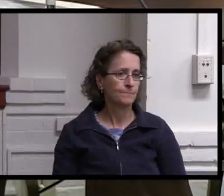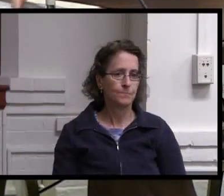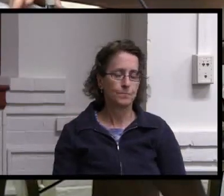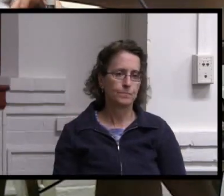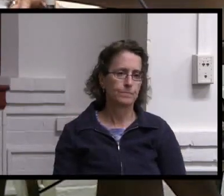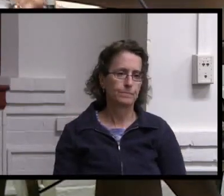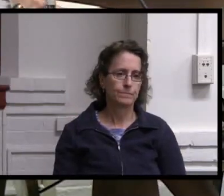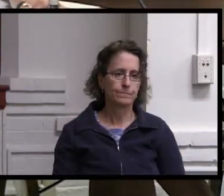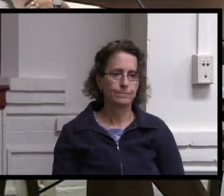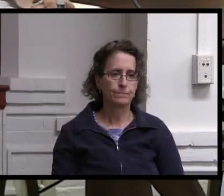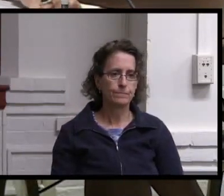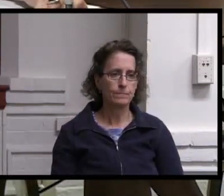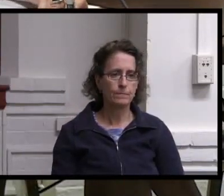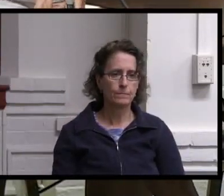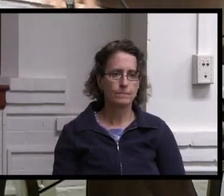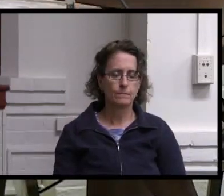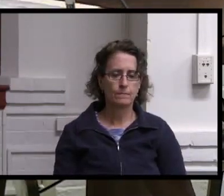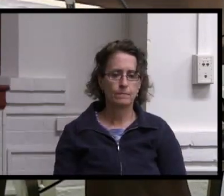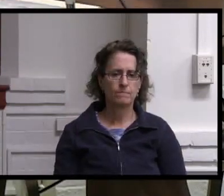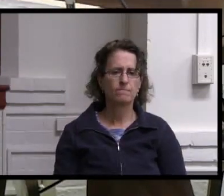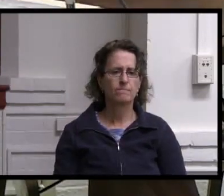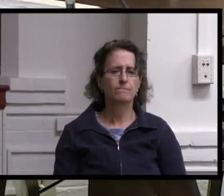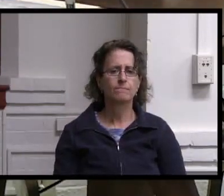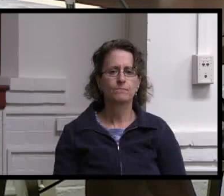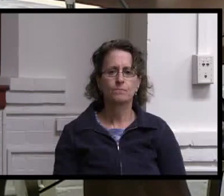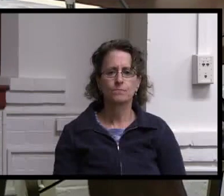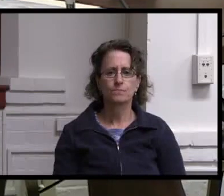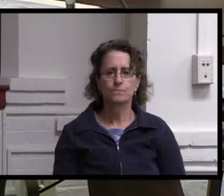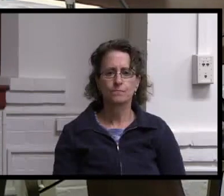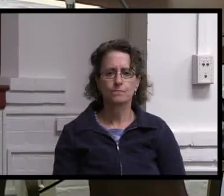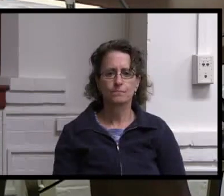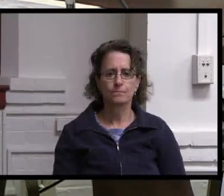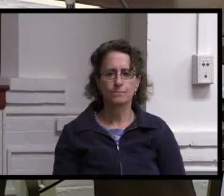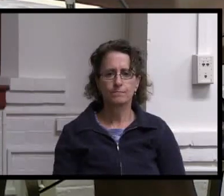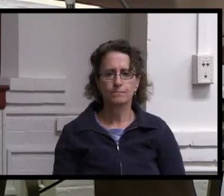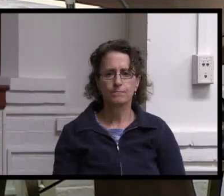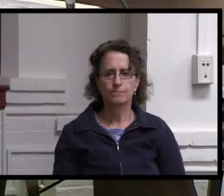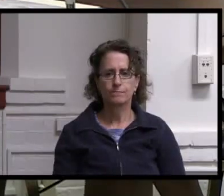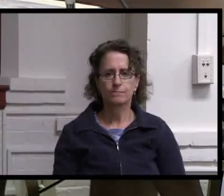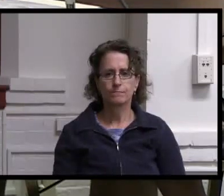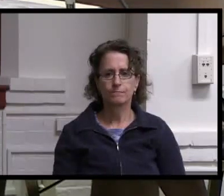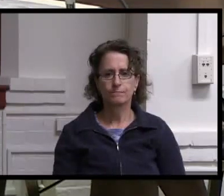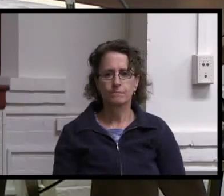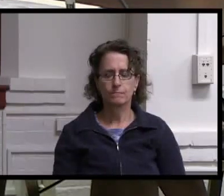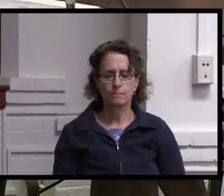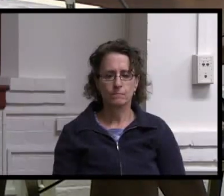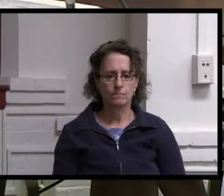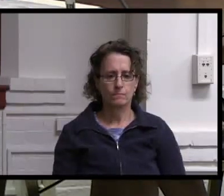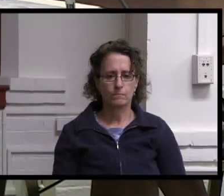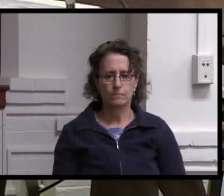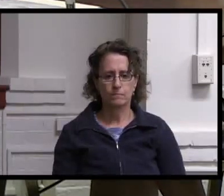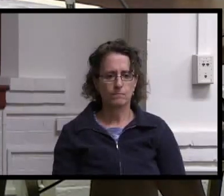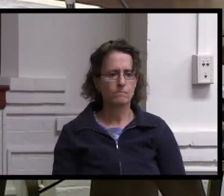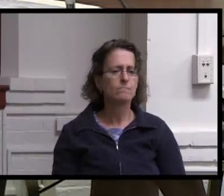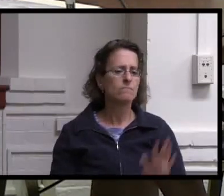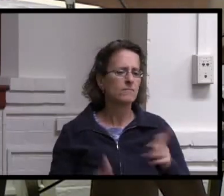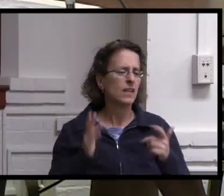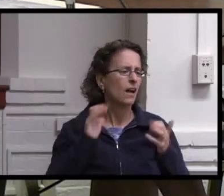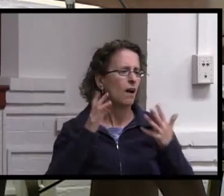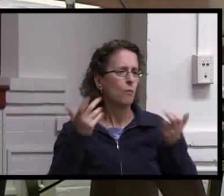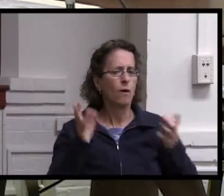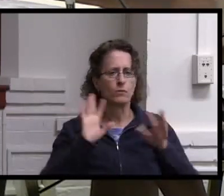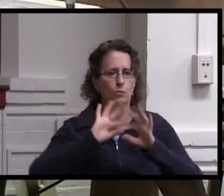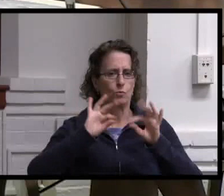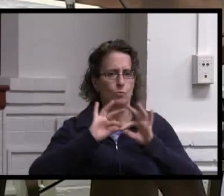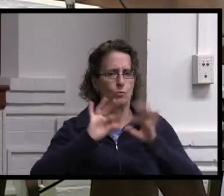And I'd just like to share one last little sort of bit about the spectrum of the issue